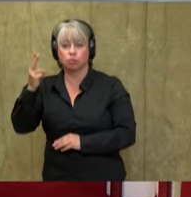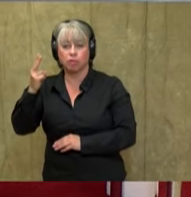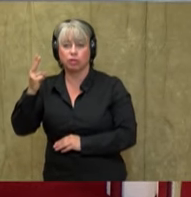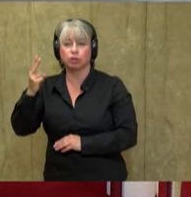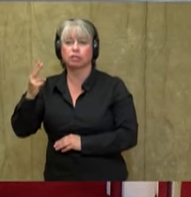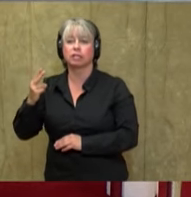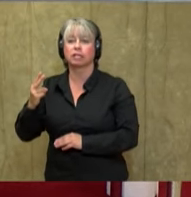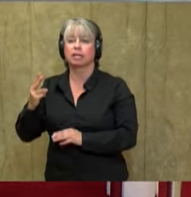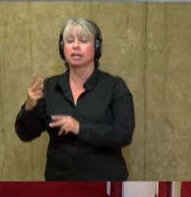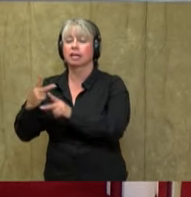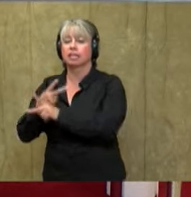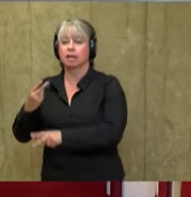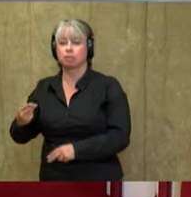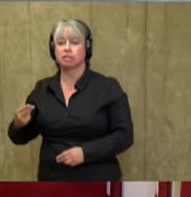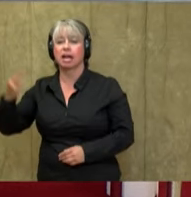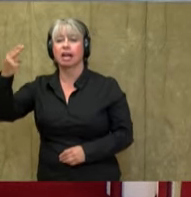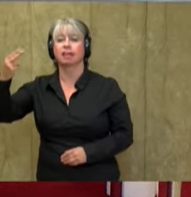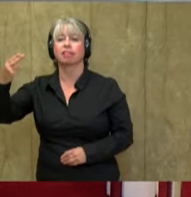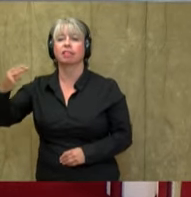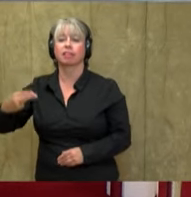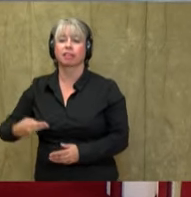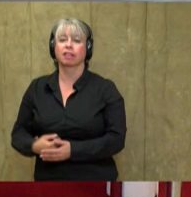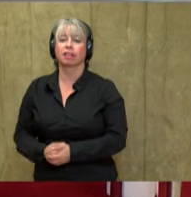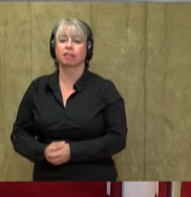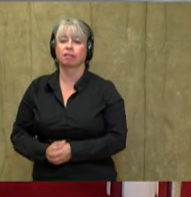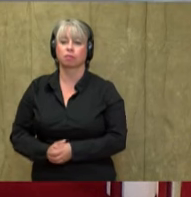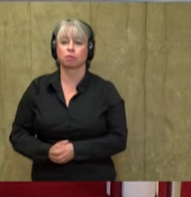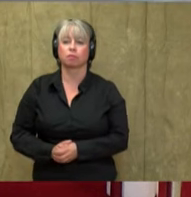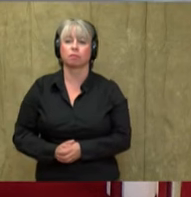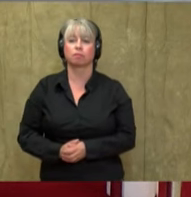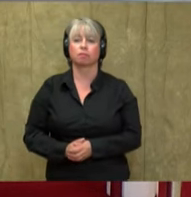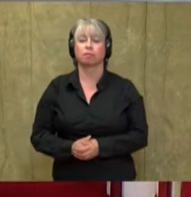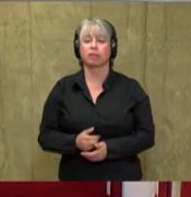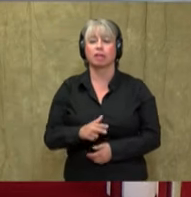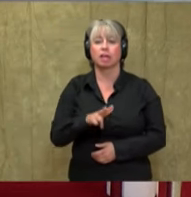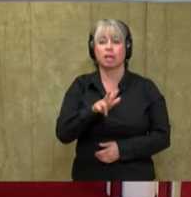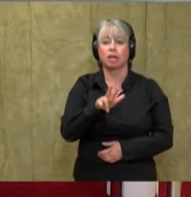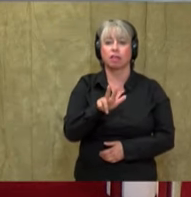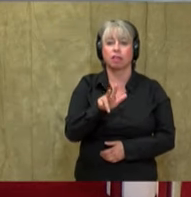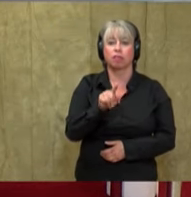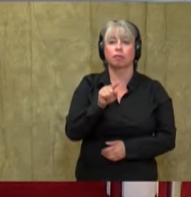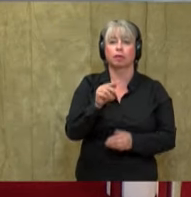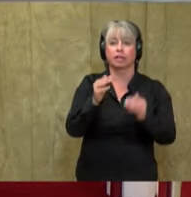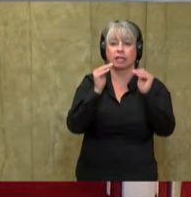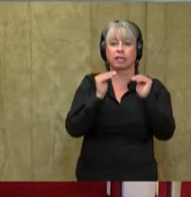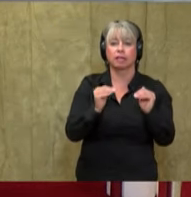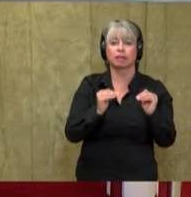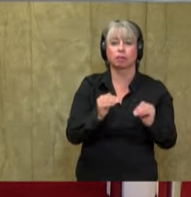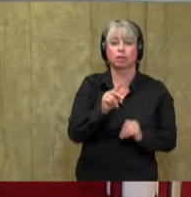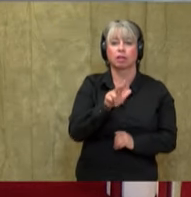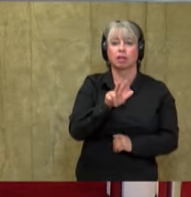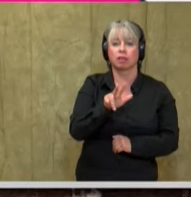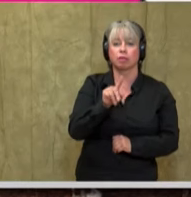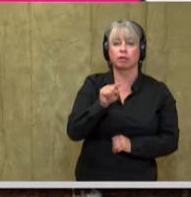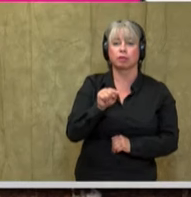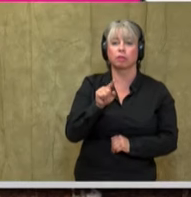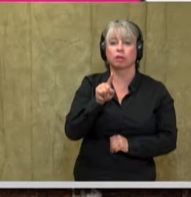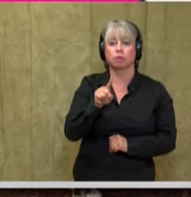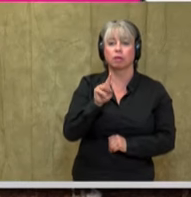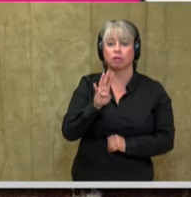4, which is our height over here in our volume. Then we have 3.14, we bring it down, we square